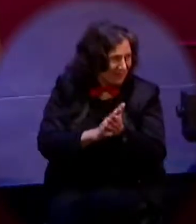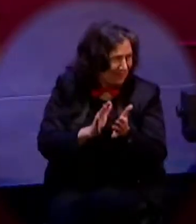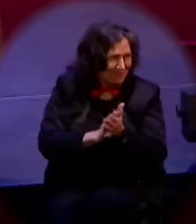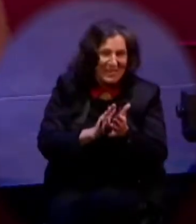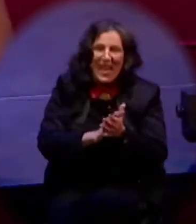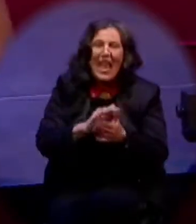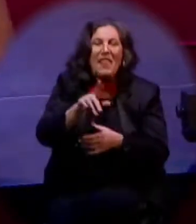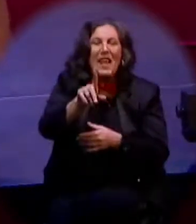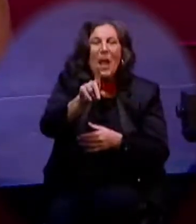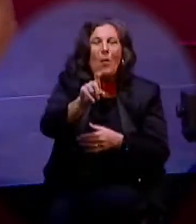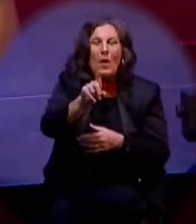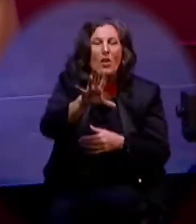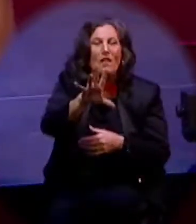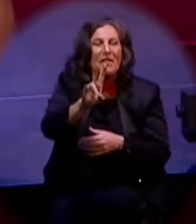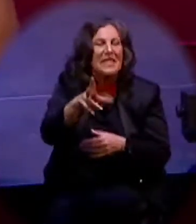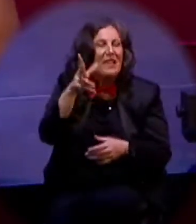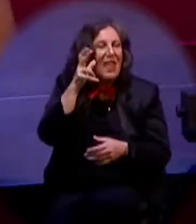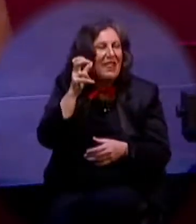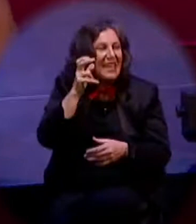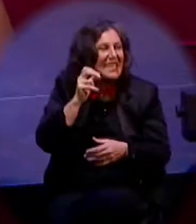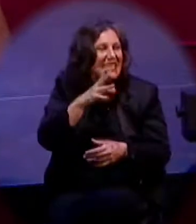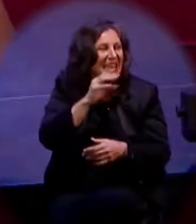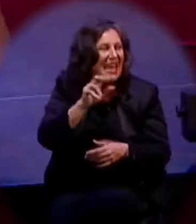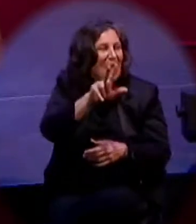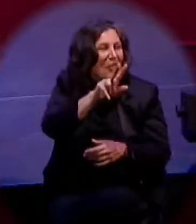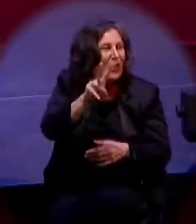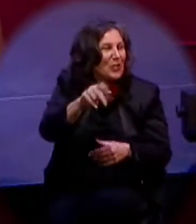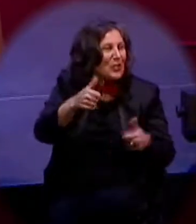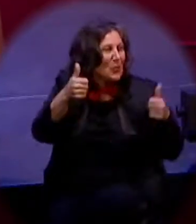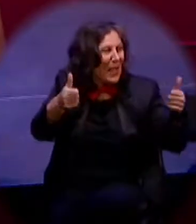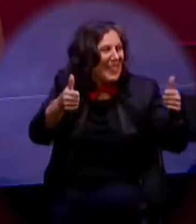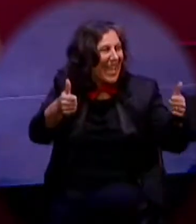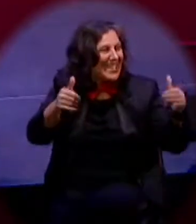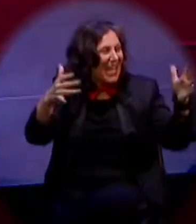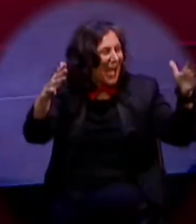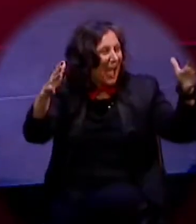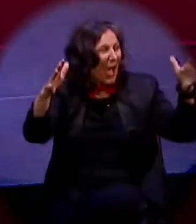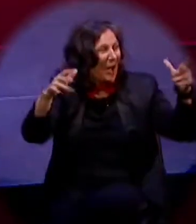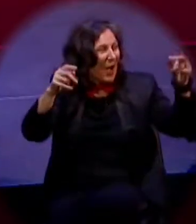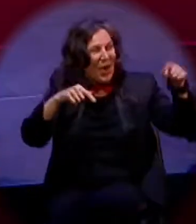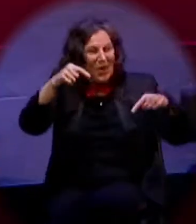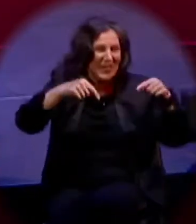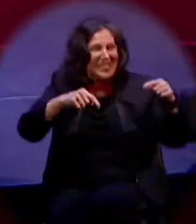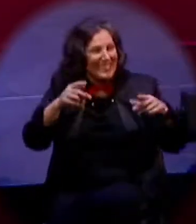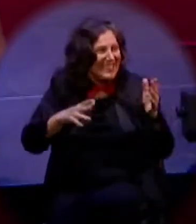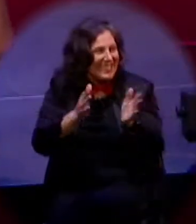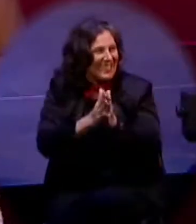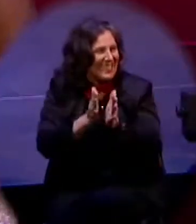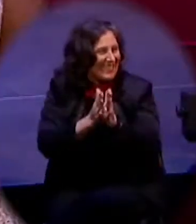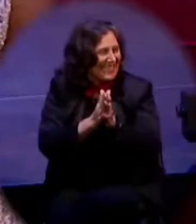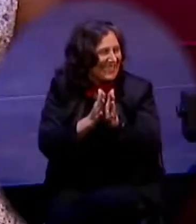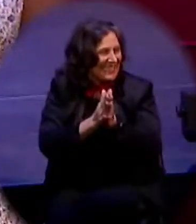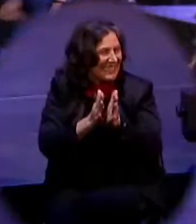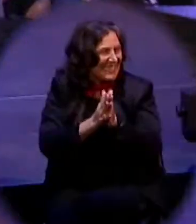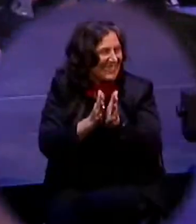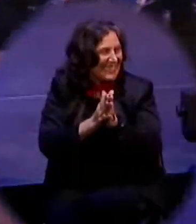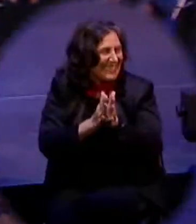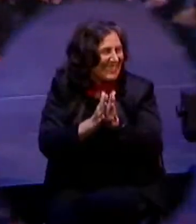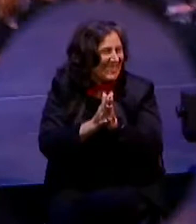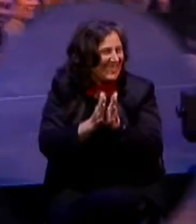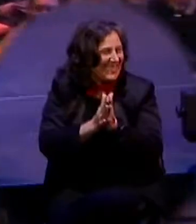And they got 157 listens, plays, and 32 likes. That's wonderful. Oh, oh. I'm so happy for yes, you. Yes, Brick is for the children,